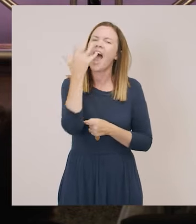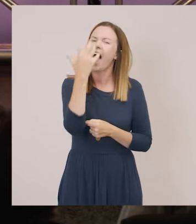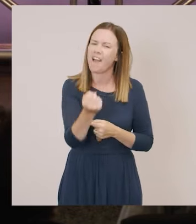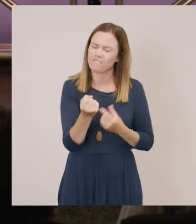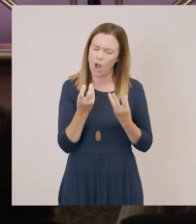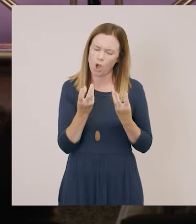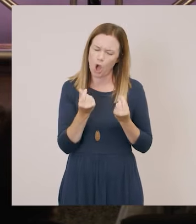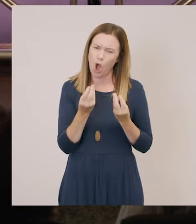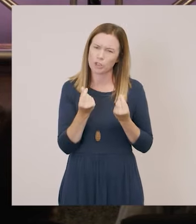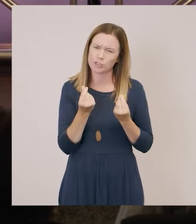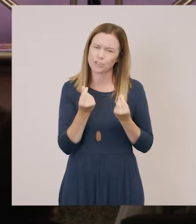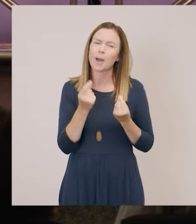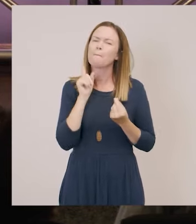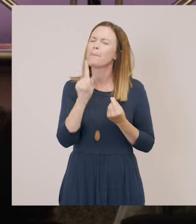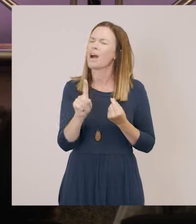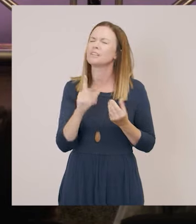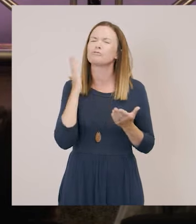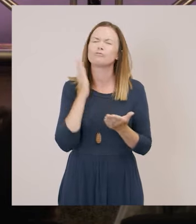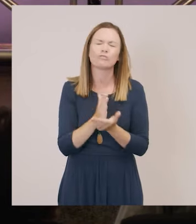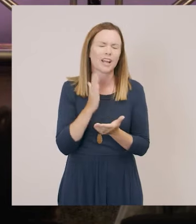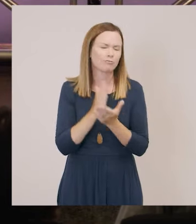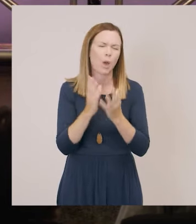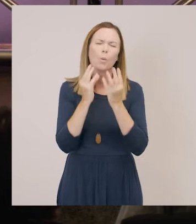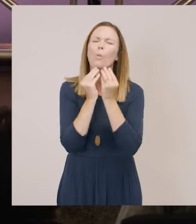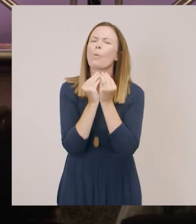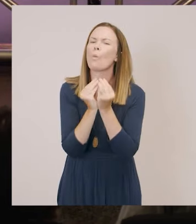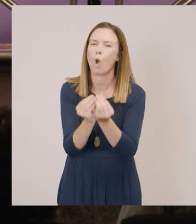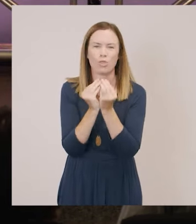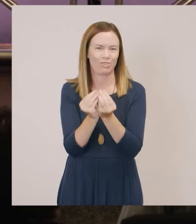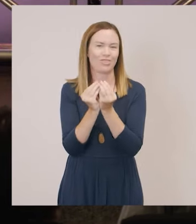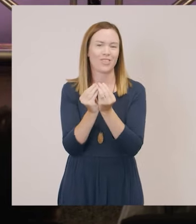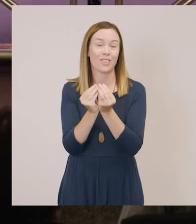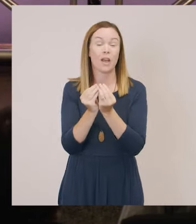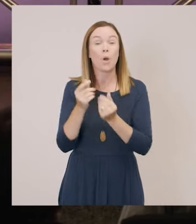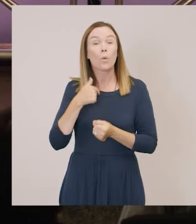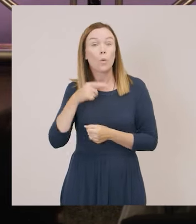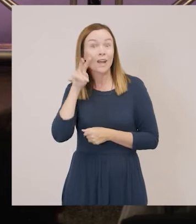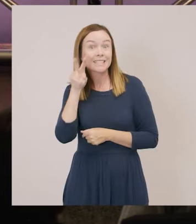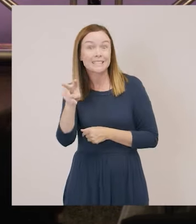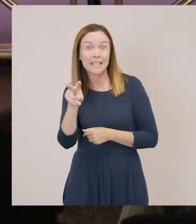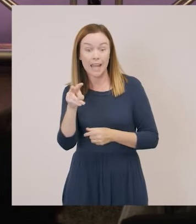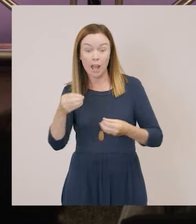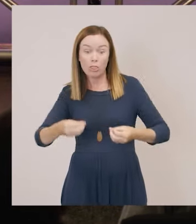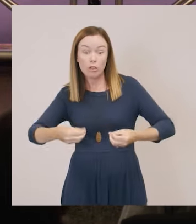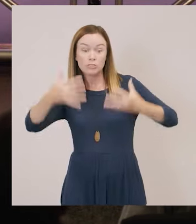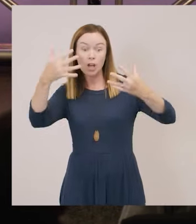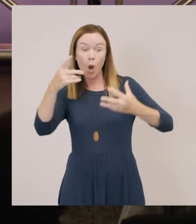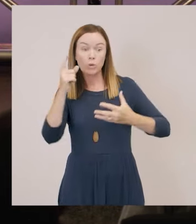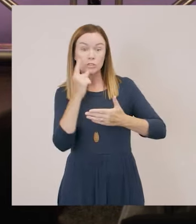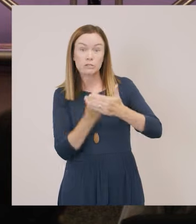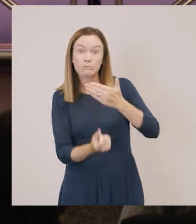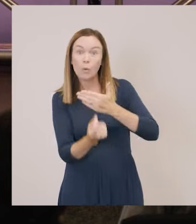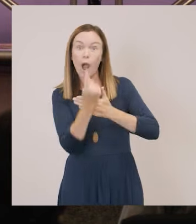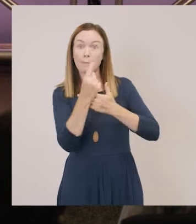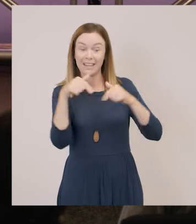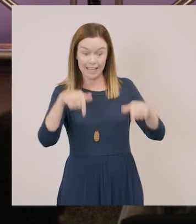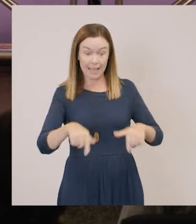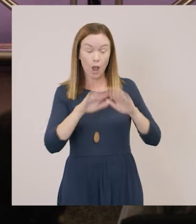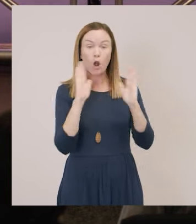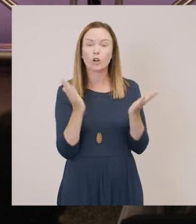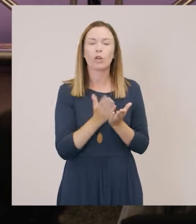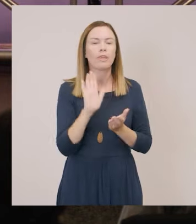cost, but it is so worth it. We might not actually see the results ourselves here on earth, but we can